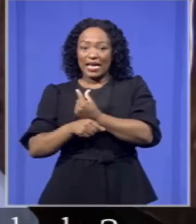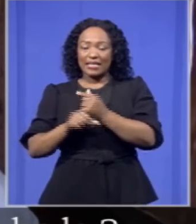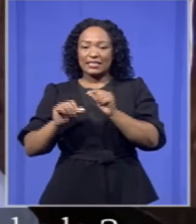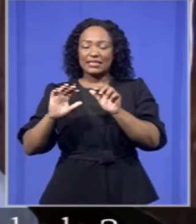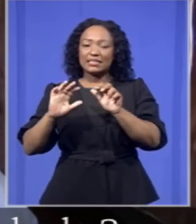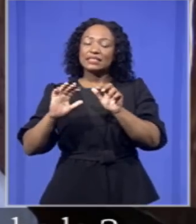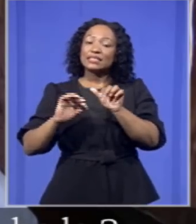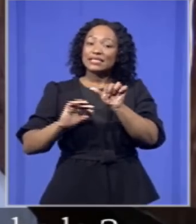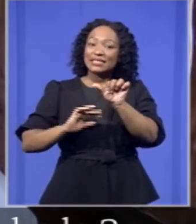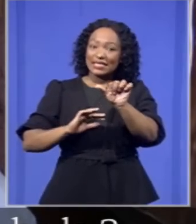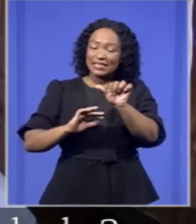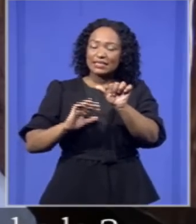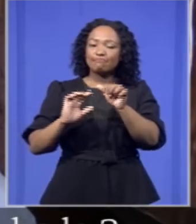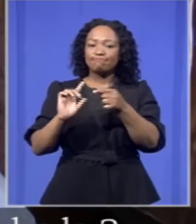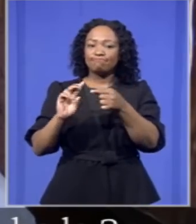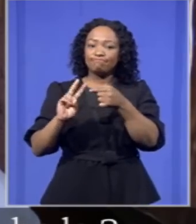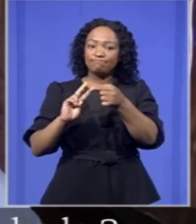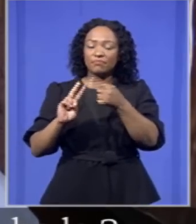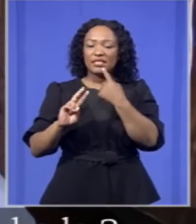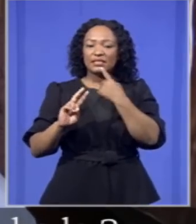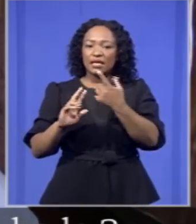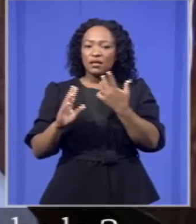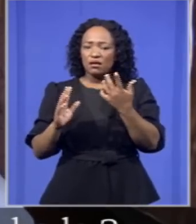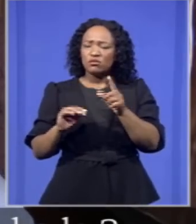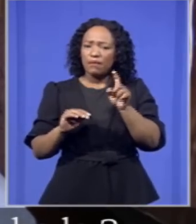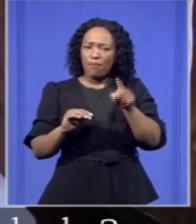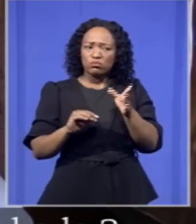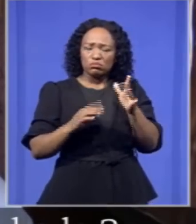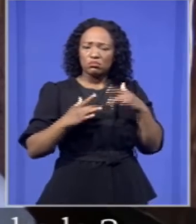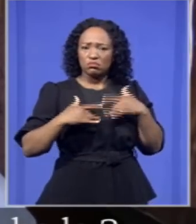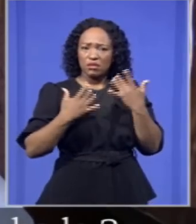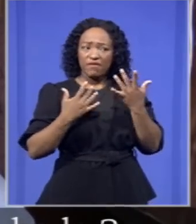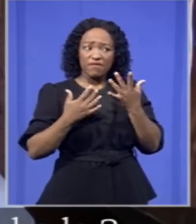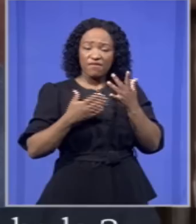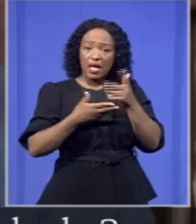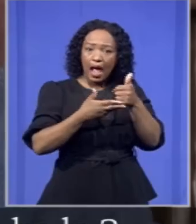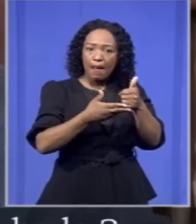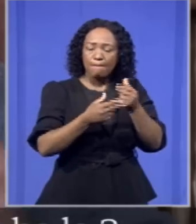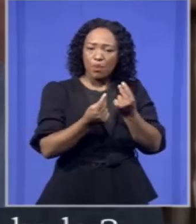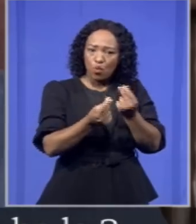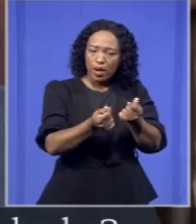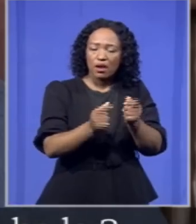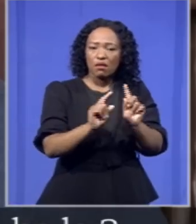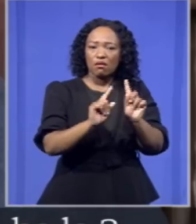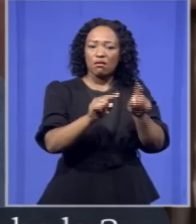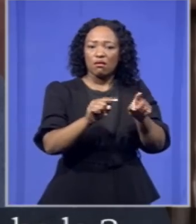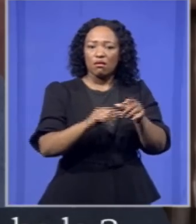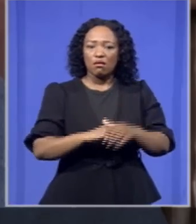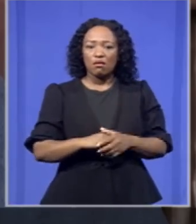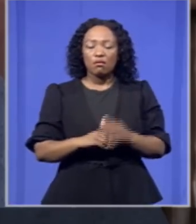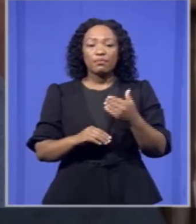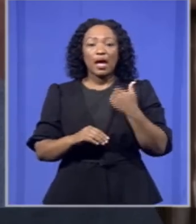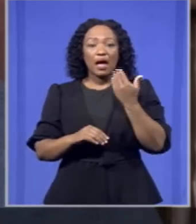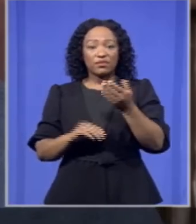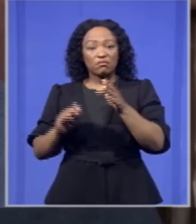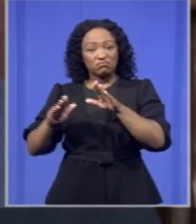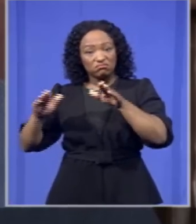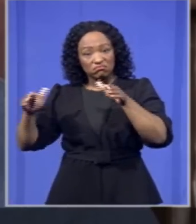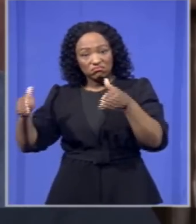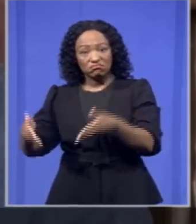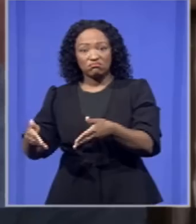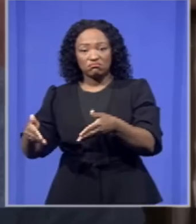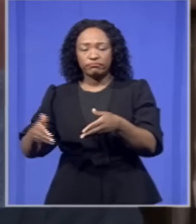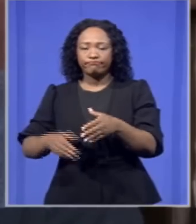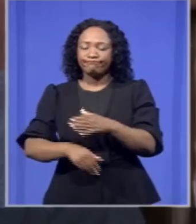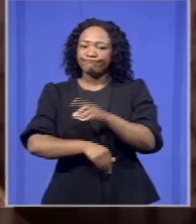Ragwe Bebeza a re gongwe ngwana wa gagwe nka ba santse a tshela fa nka ba bone thuso ka potlako. Ha ke ka twa boloka ngwana ke batla o captain There must